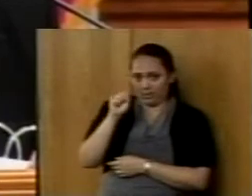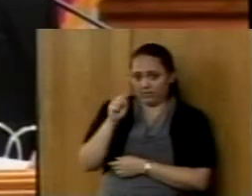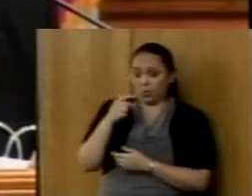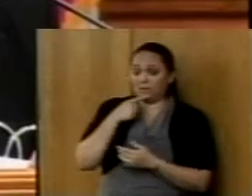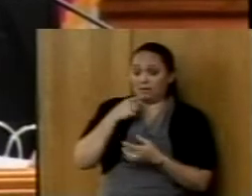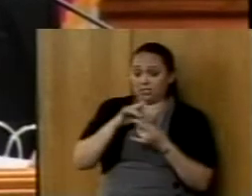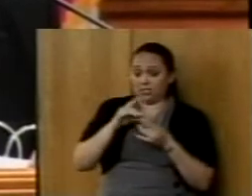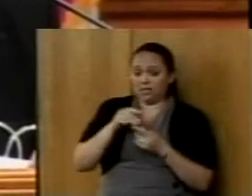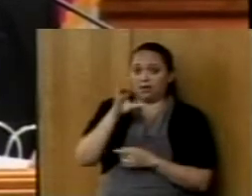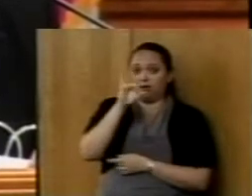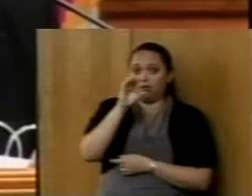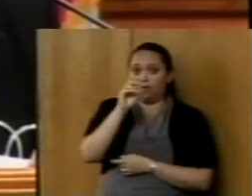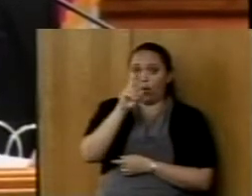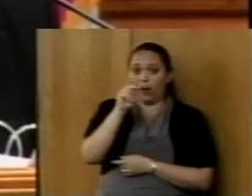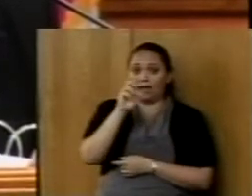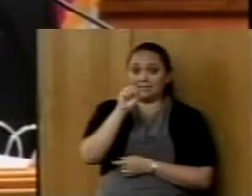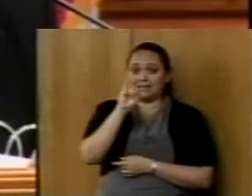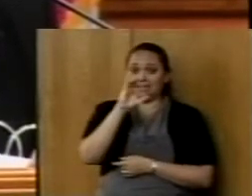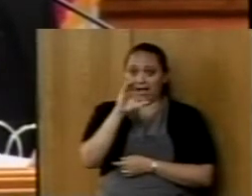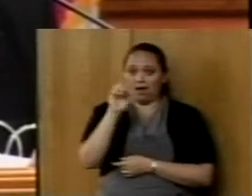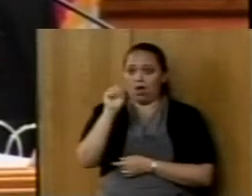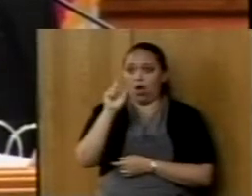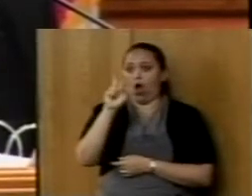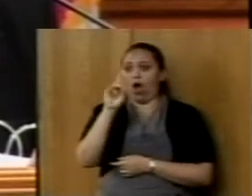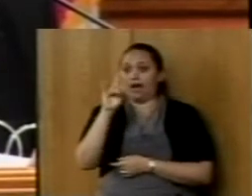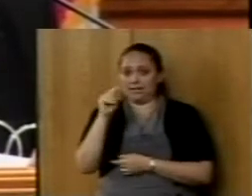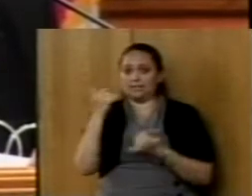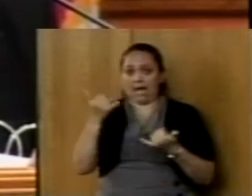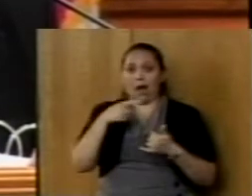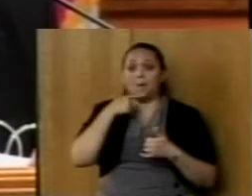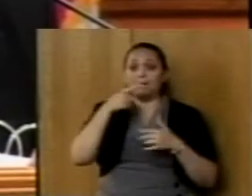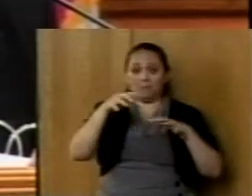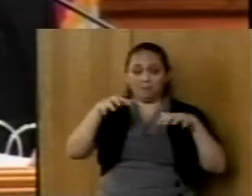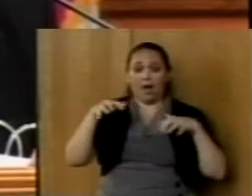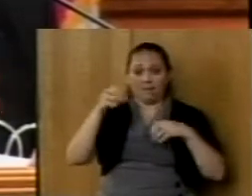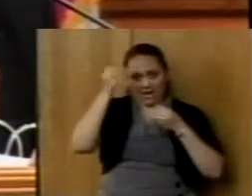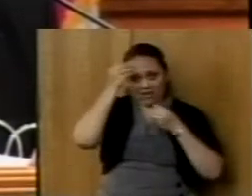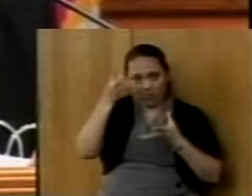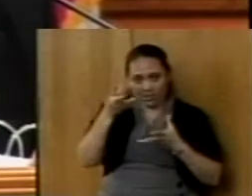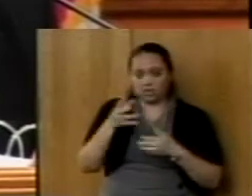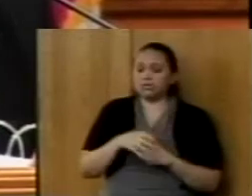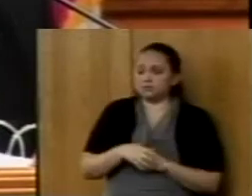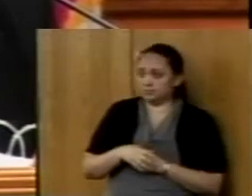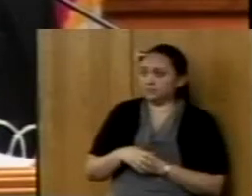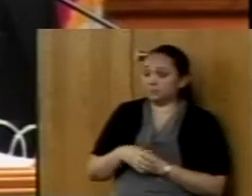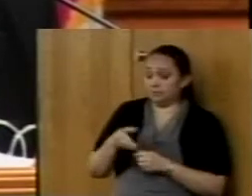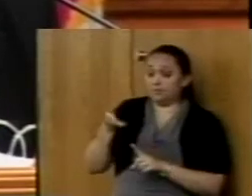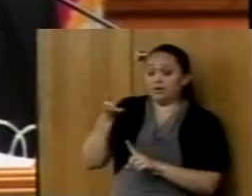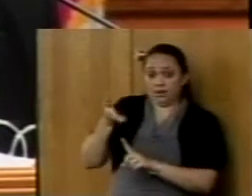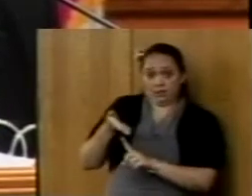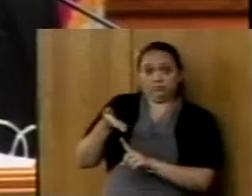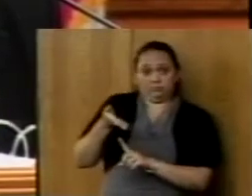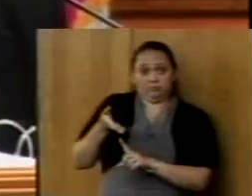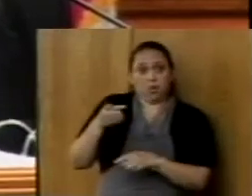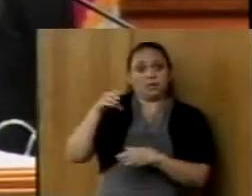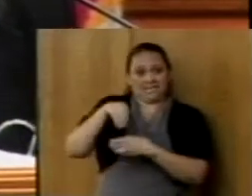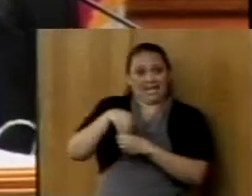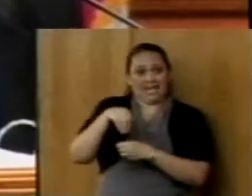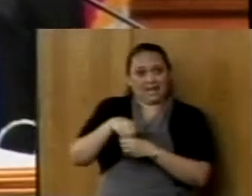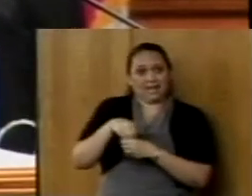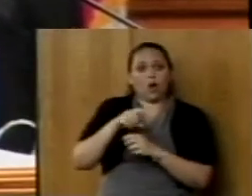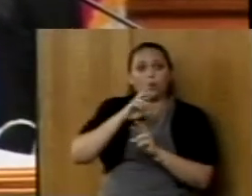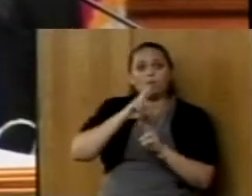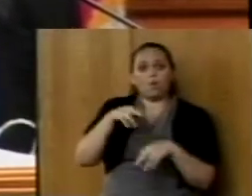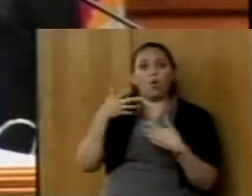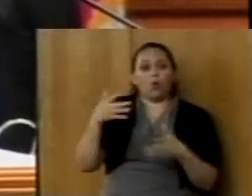is now public information, according to the forensic audit, there was, and I'll say it because it was in the report and it is